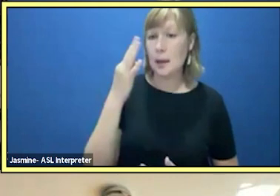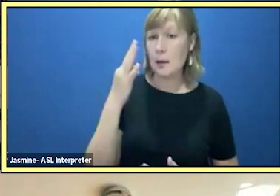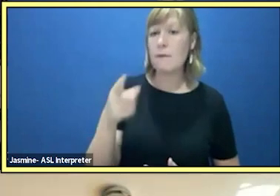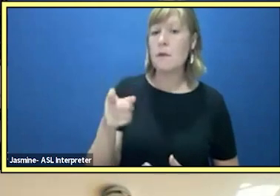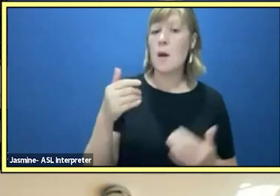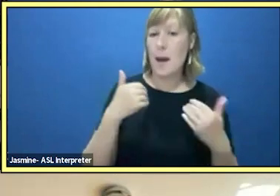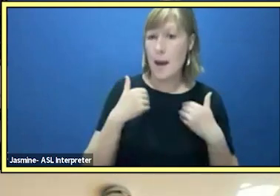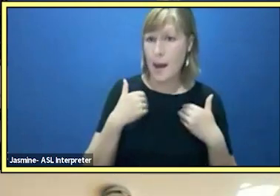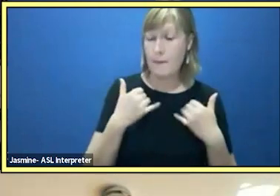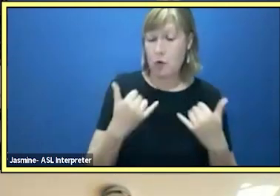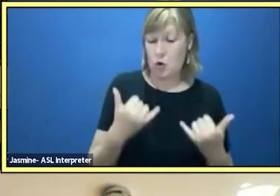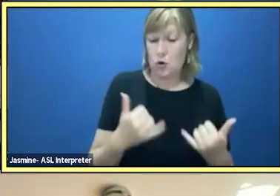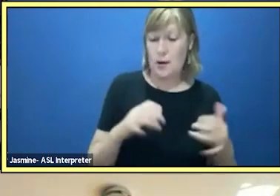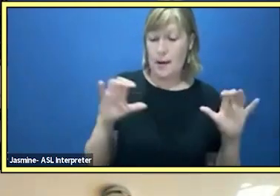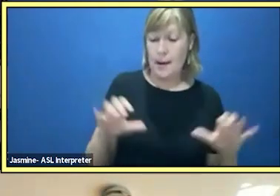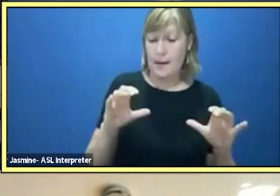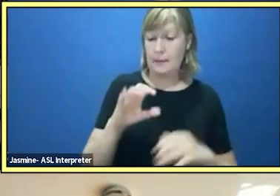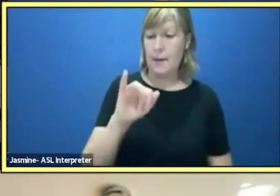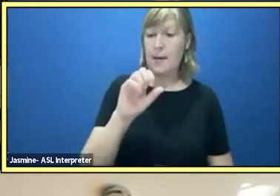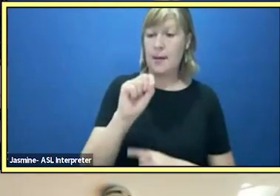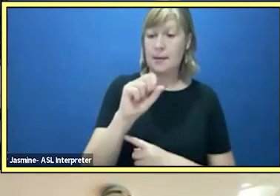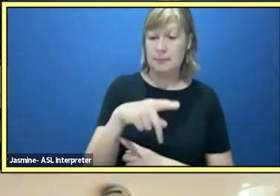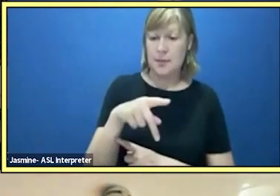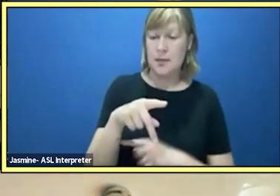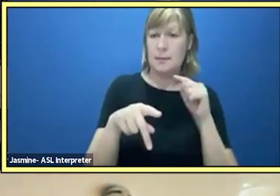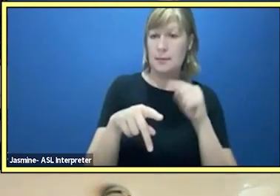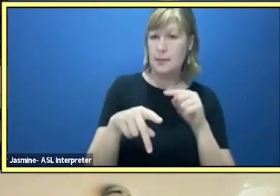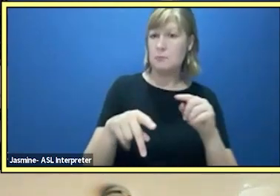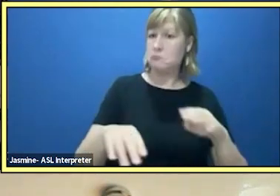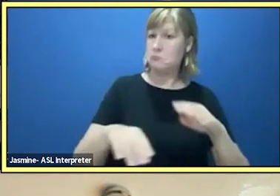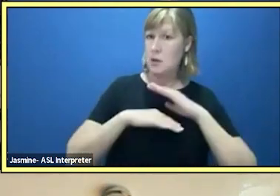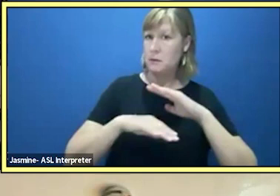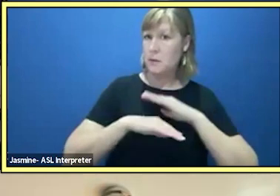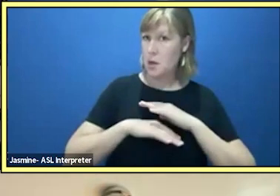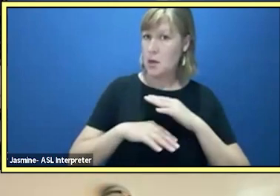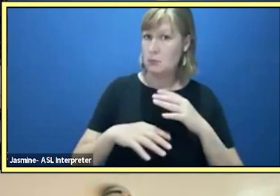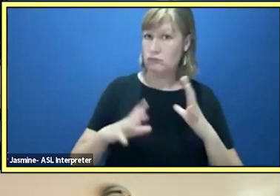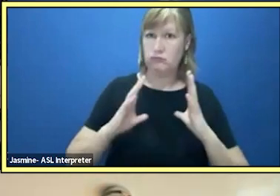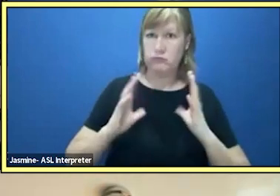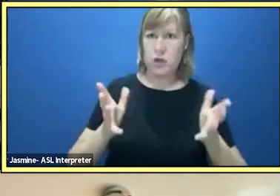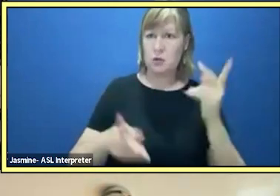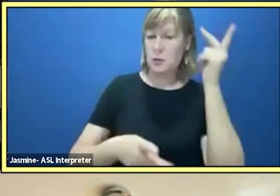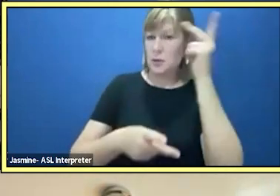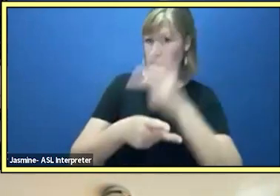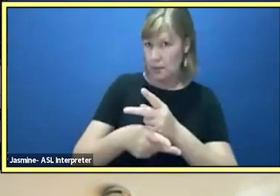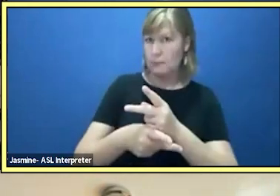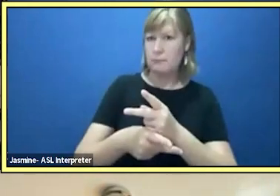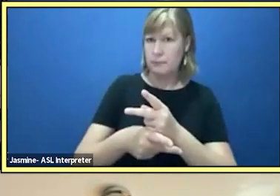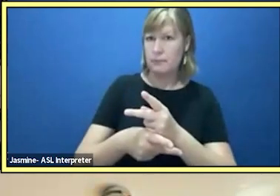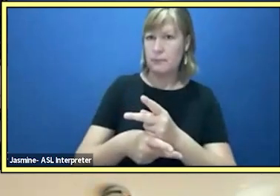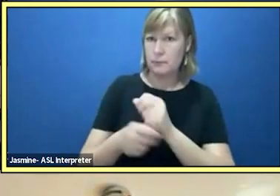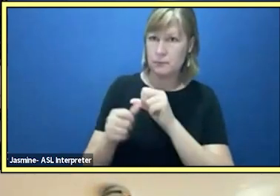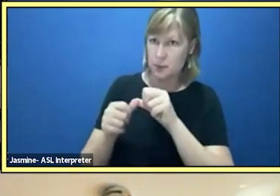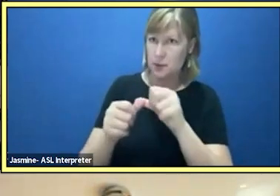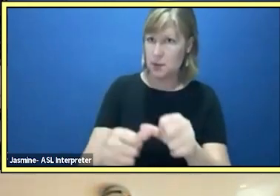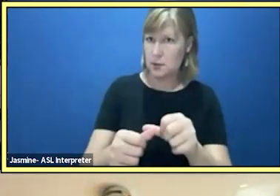comfortable and happy with, then that will be your ISP until until the 1 year is completed. So there will be no need